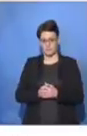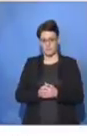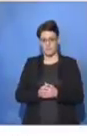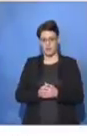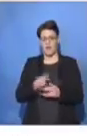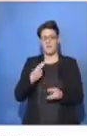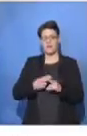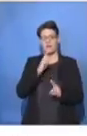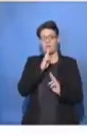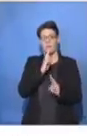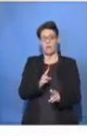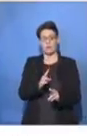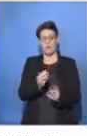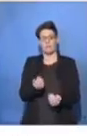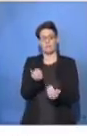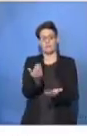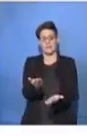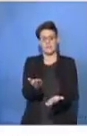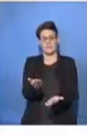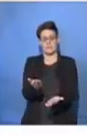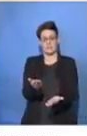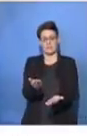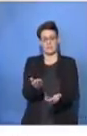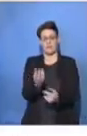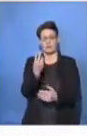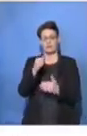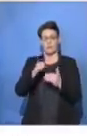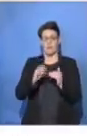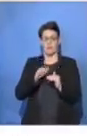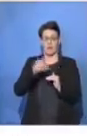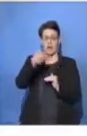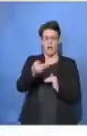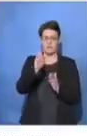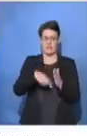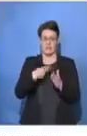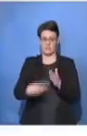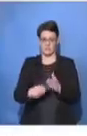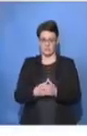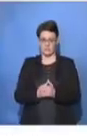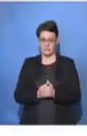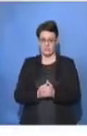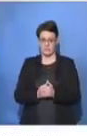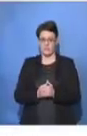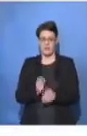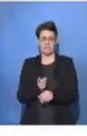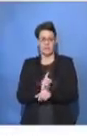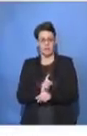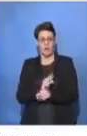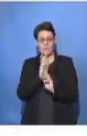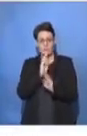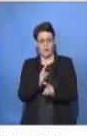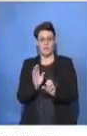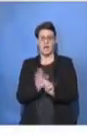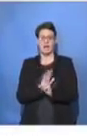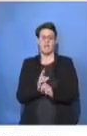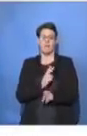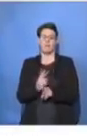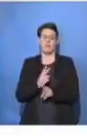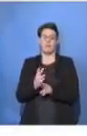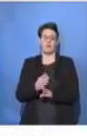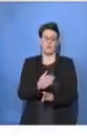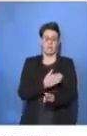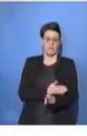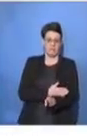The final report will be presented 2 months after the elections. The preliminary report covers the preparation